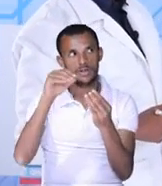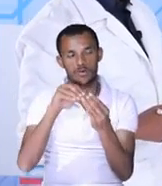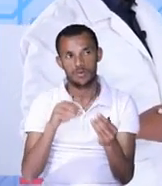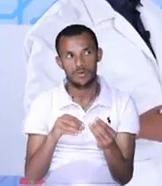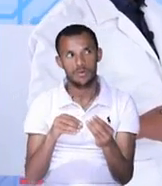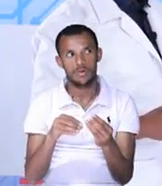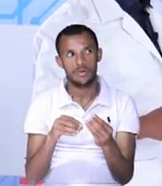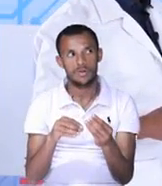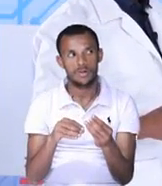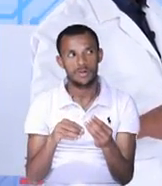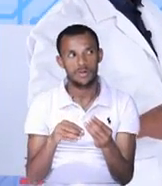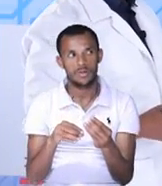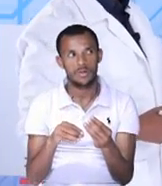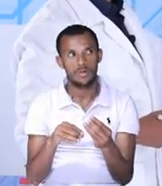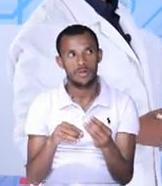that,